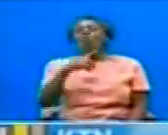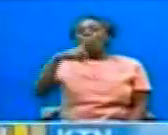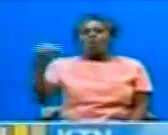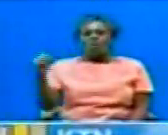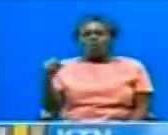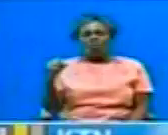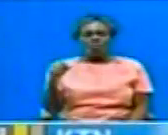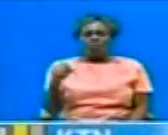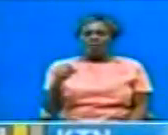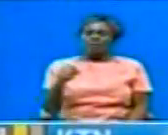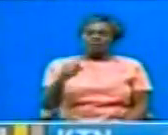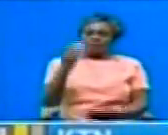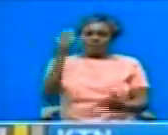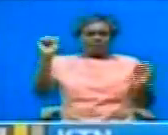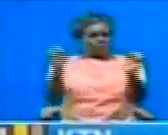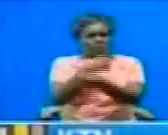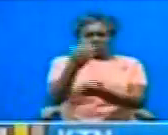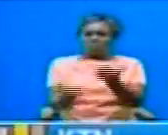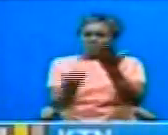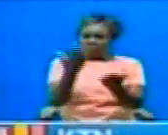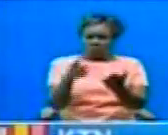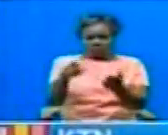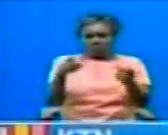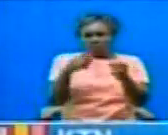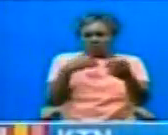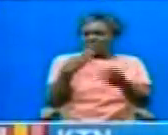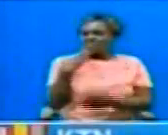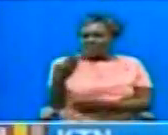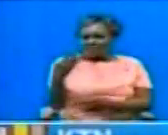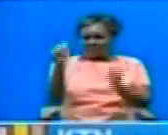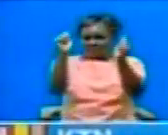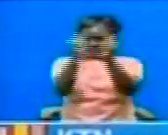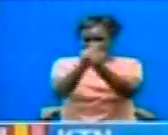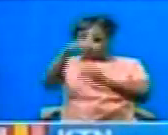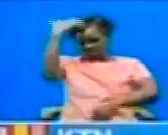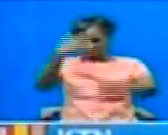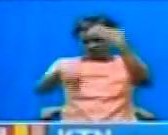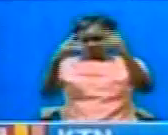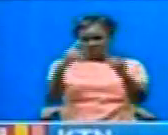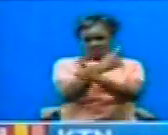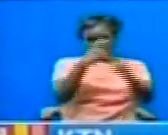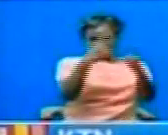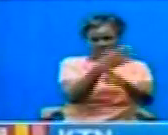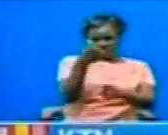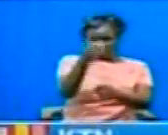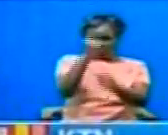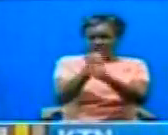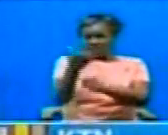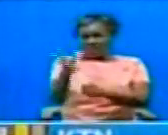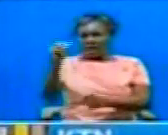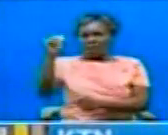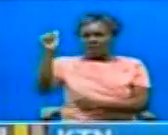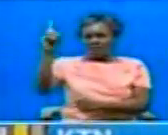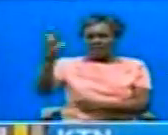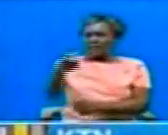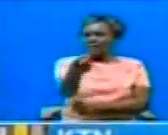We want to go home. It's almost comparable to mass hysteria. About 310 professionals from various fields working in Mandera County now